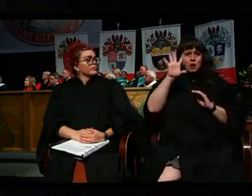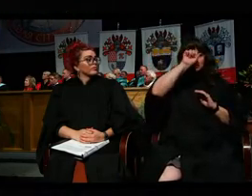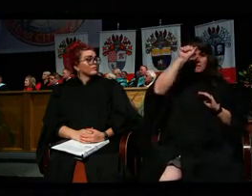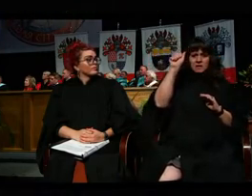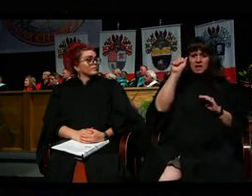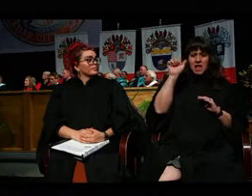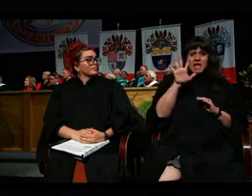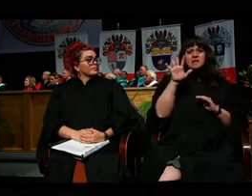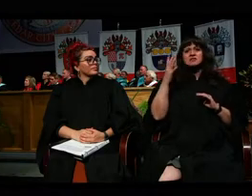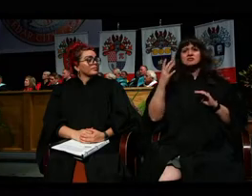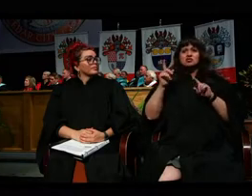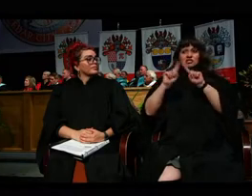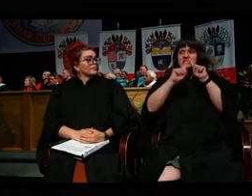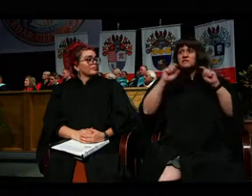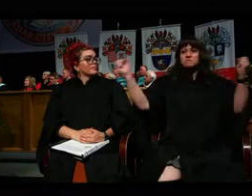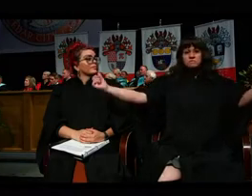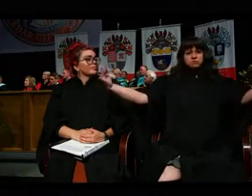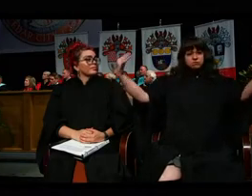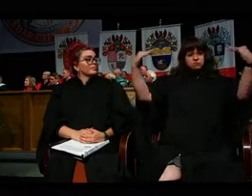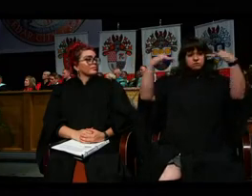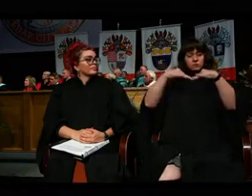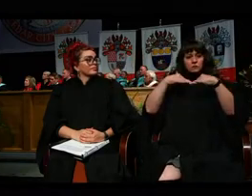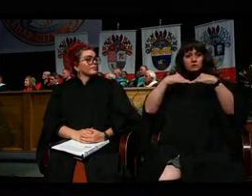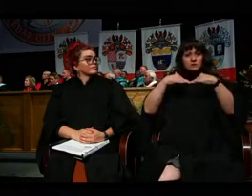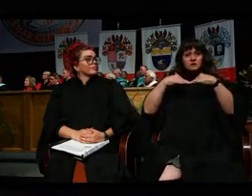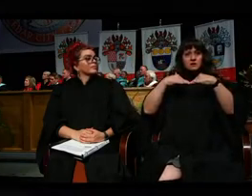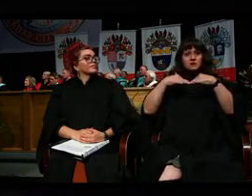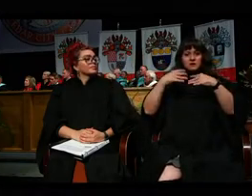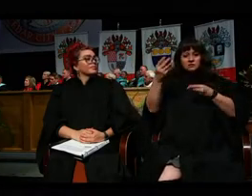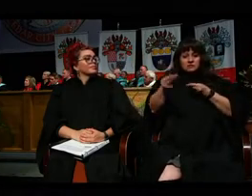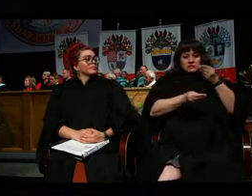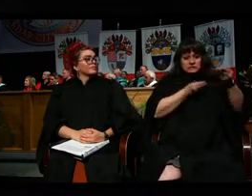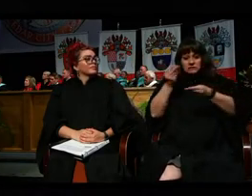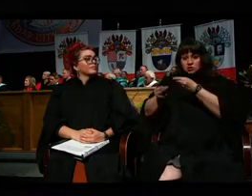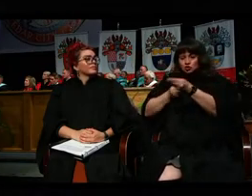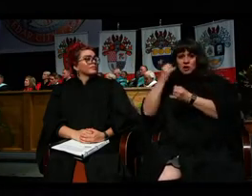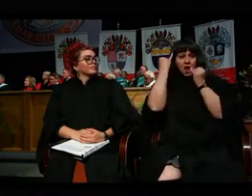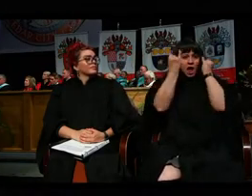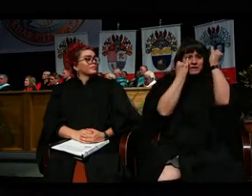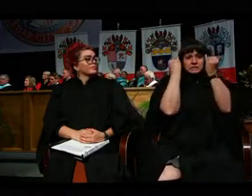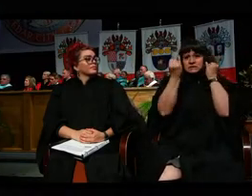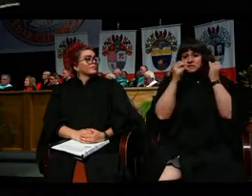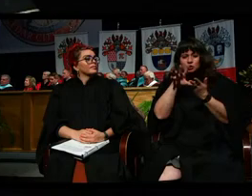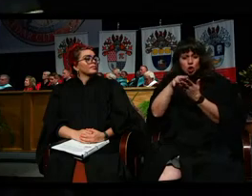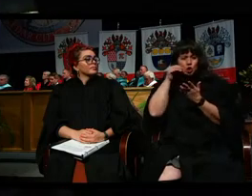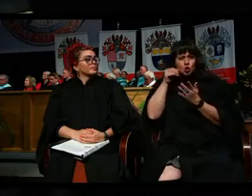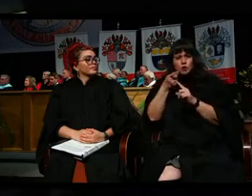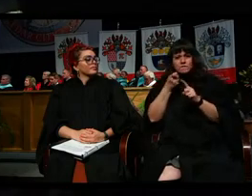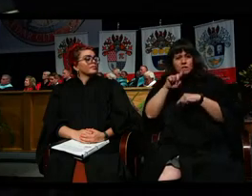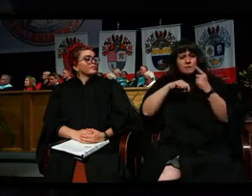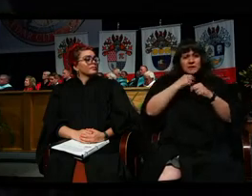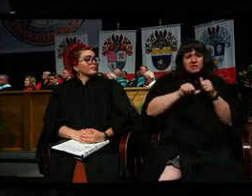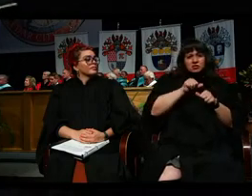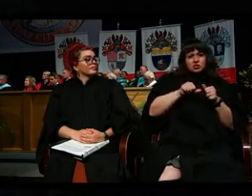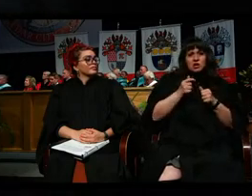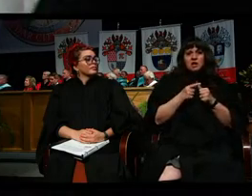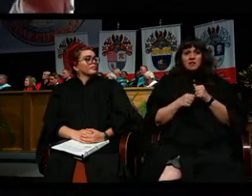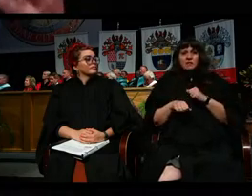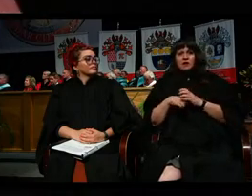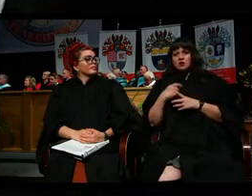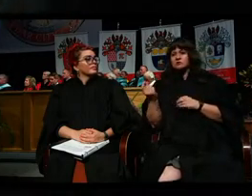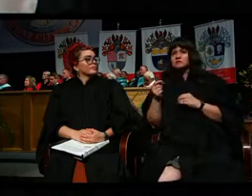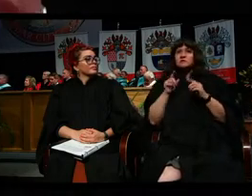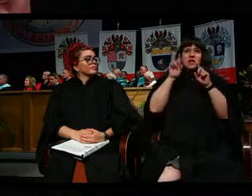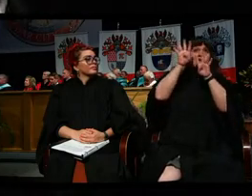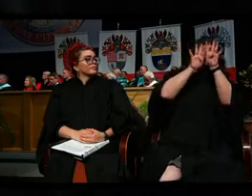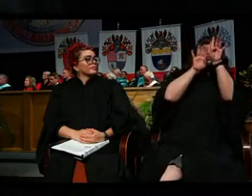would come. And they would come to exchange ideas. They would come to learn from each other. They were physicists,